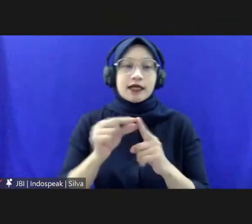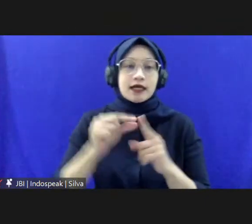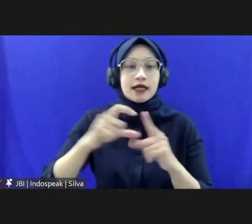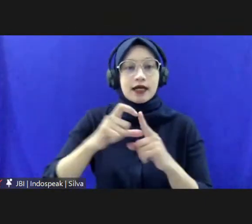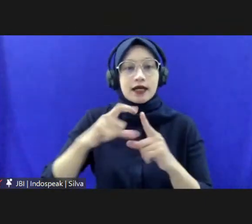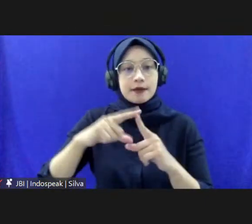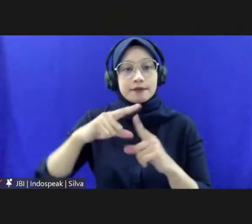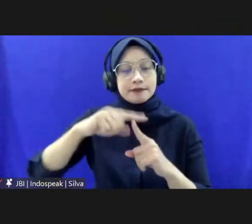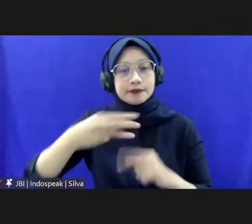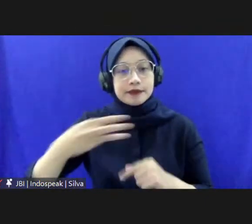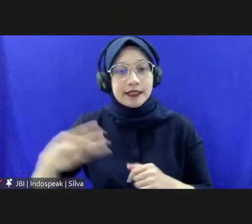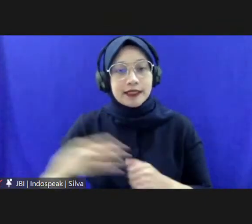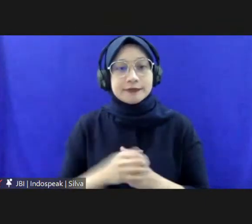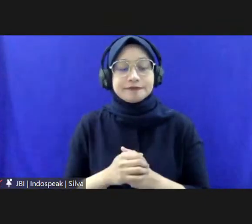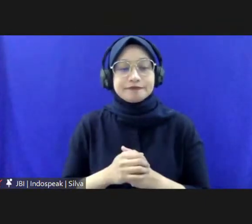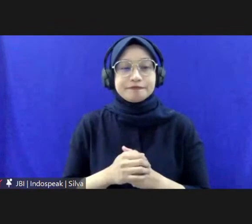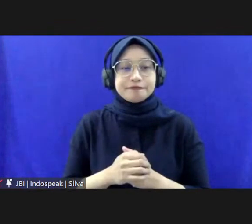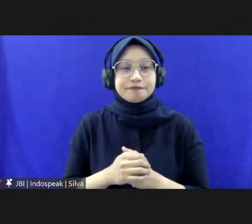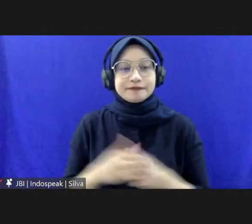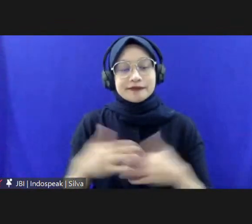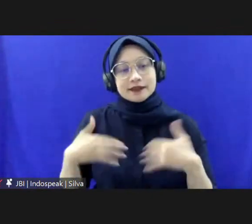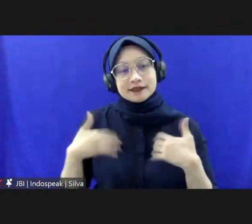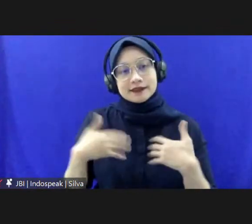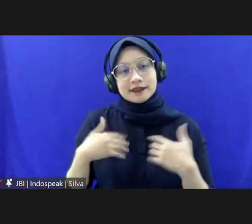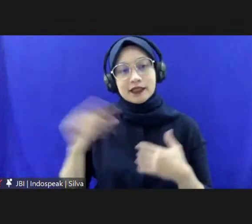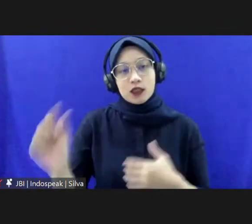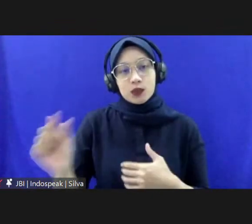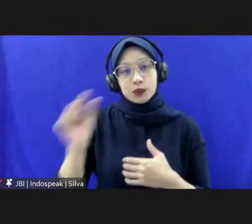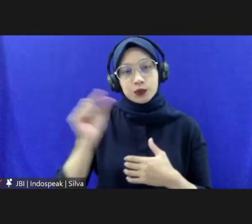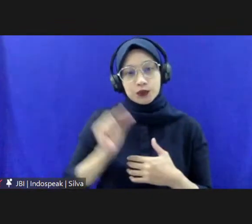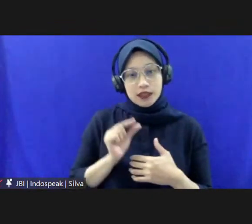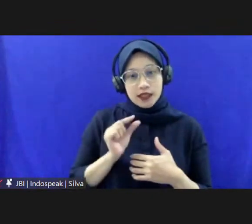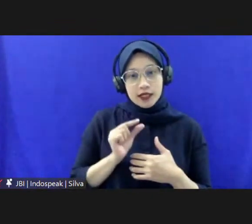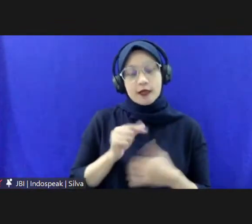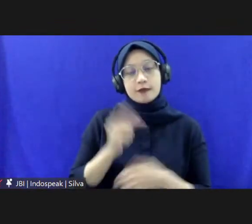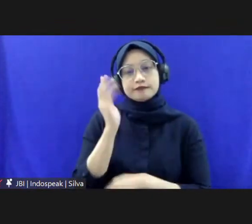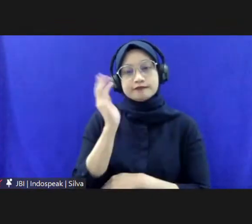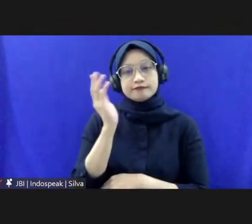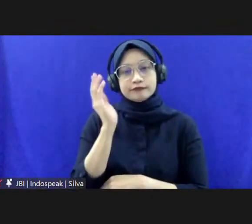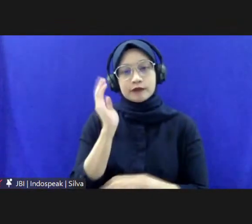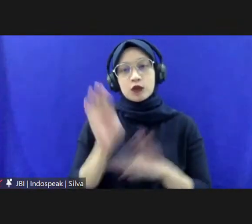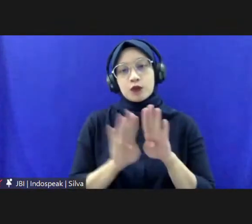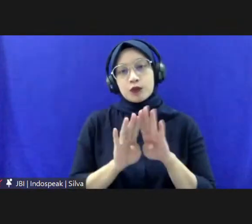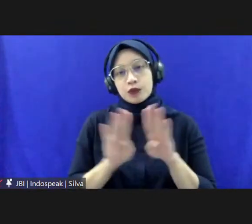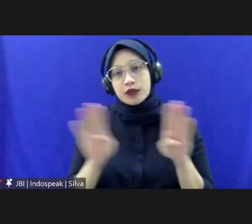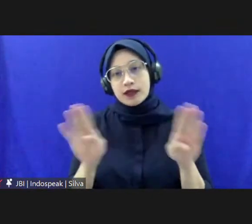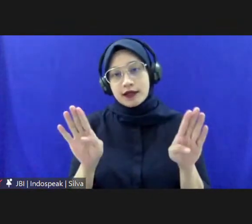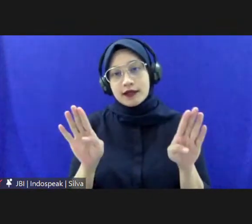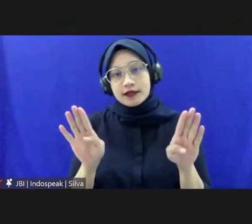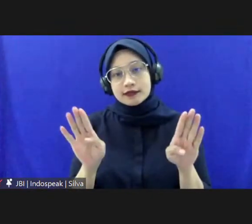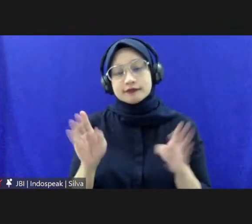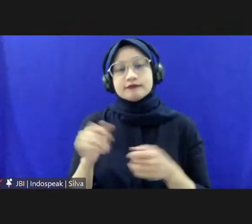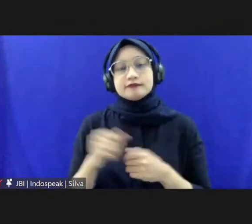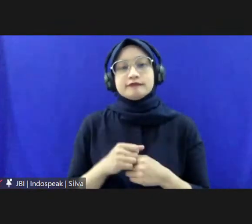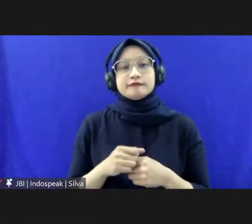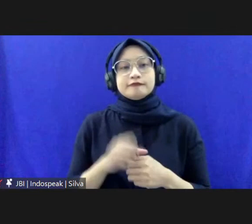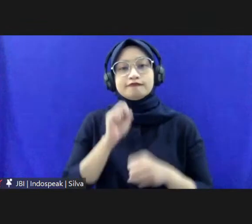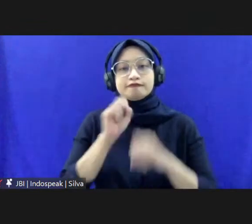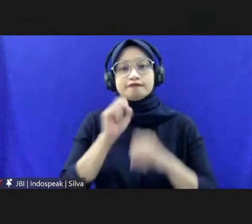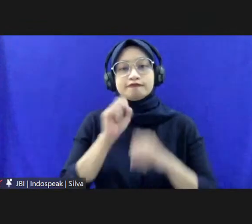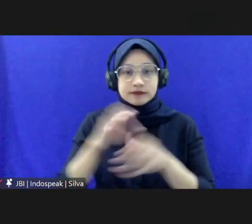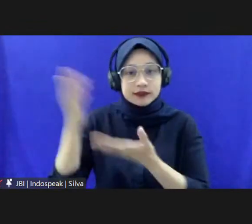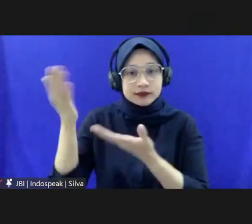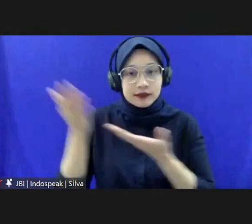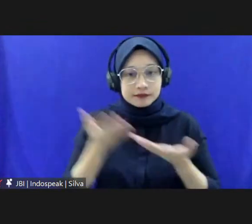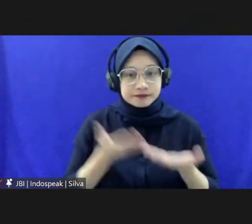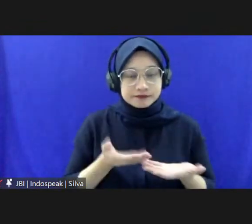be invited to deliver the welcoming remark for the third and final day of this year's event. It is quite